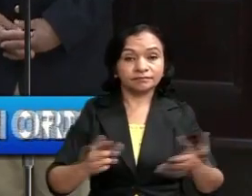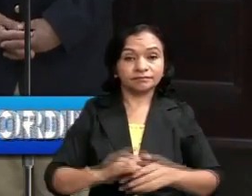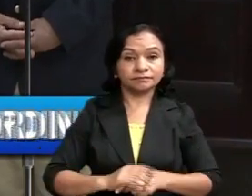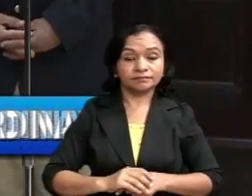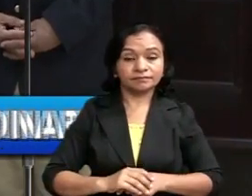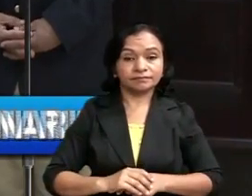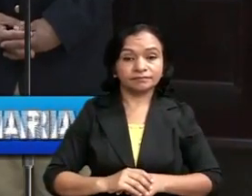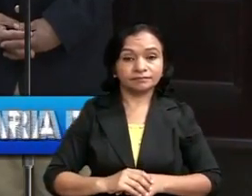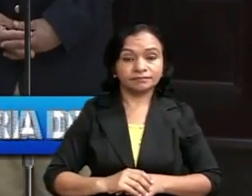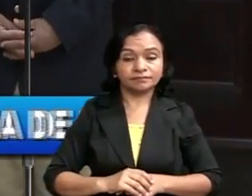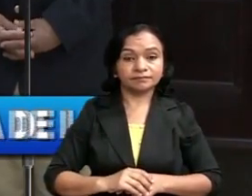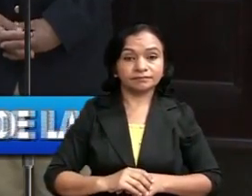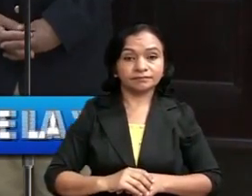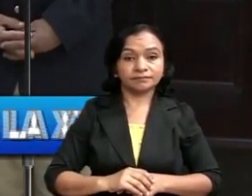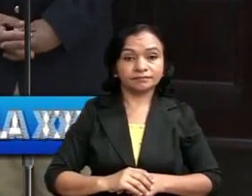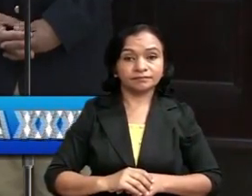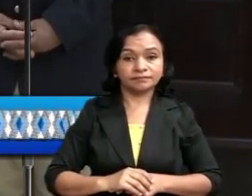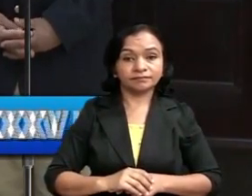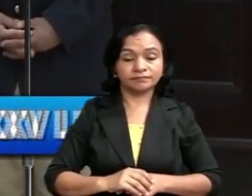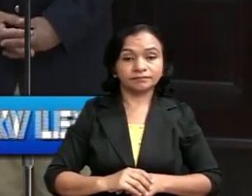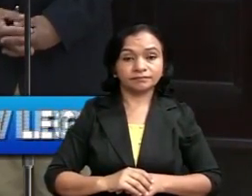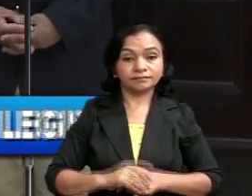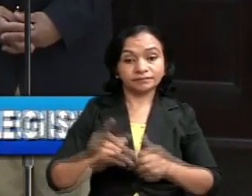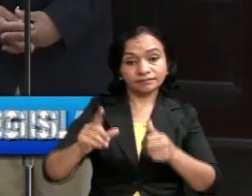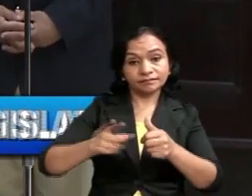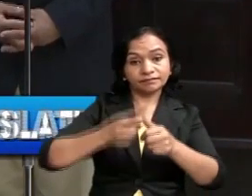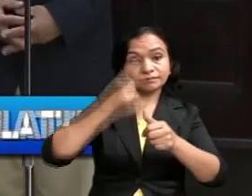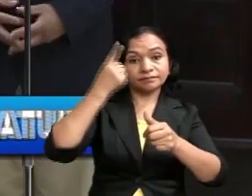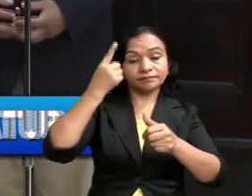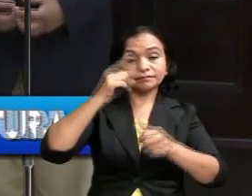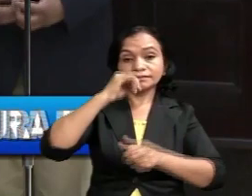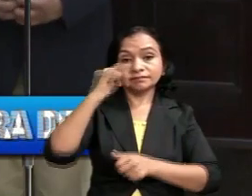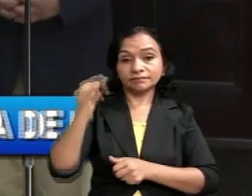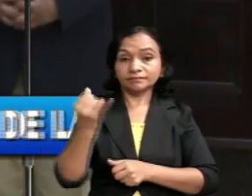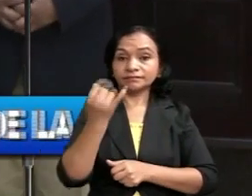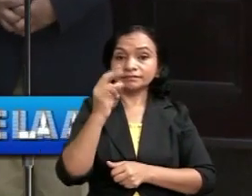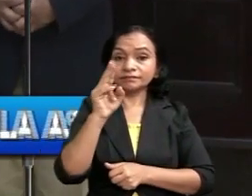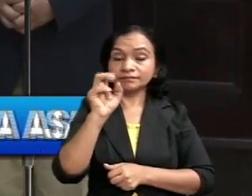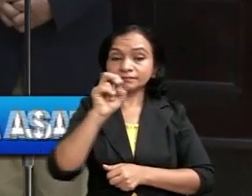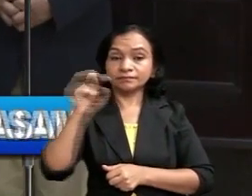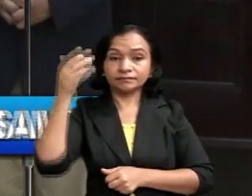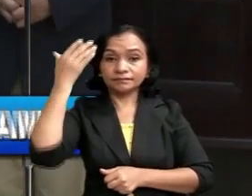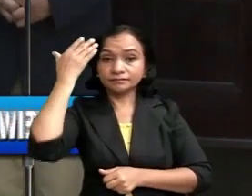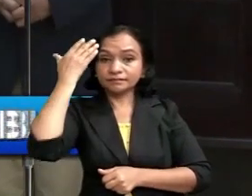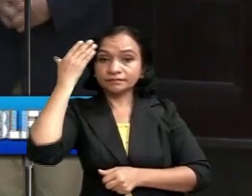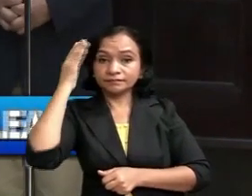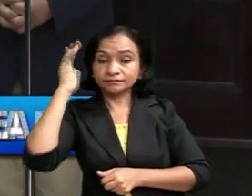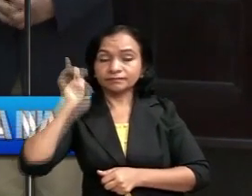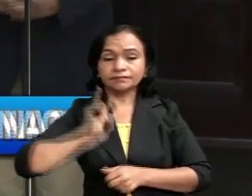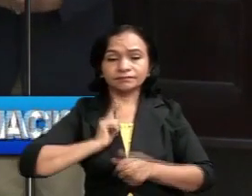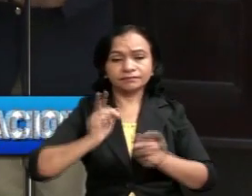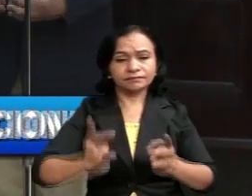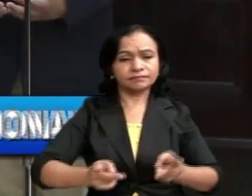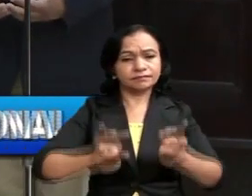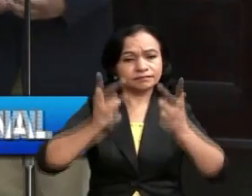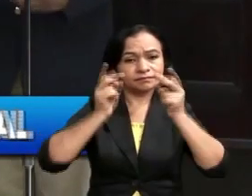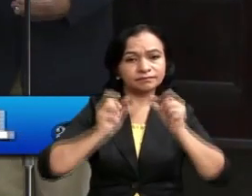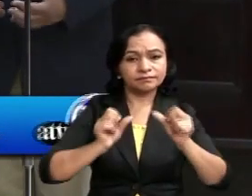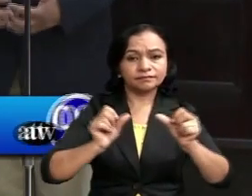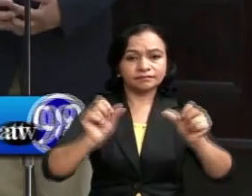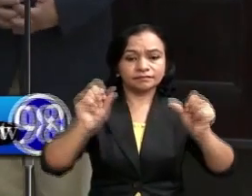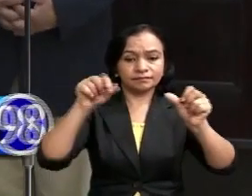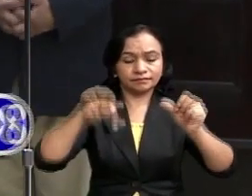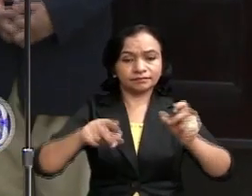have eternal life and this life is in Christ. Primero de Juan dice que sabemos que tenemos la vida eterna porque esta vida